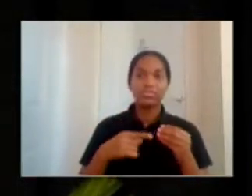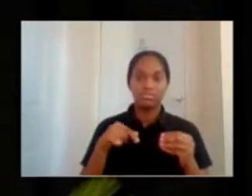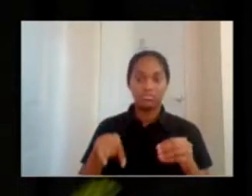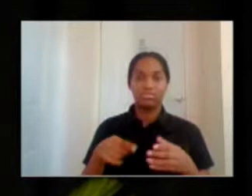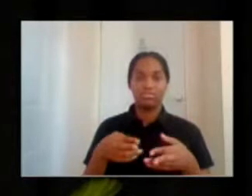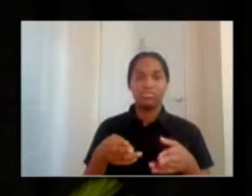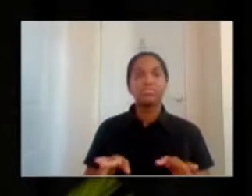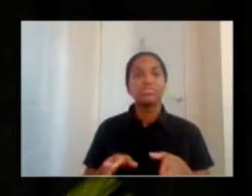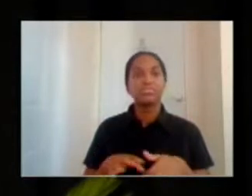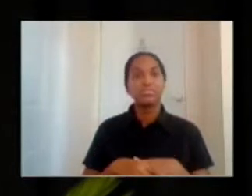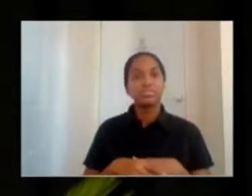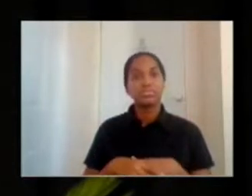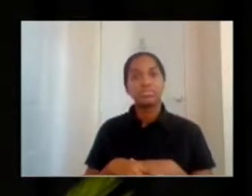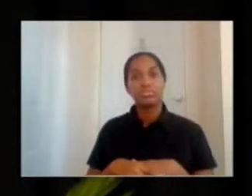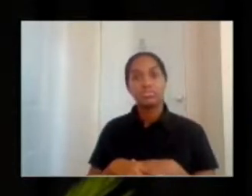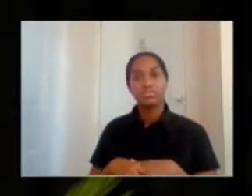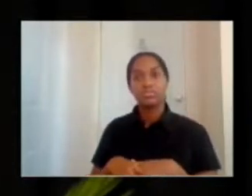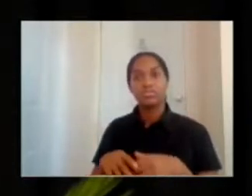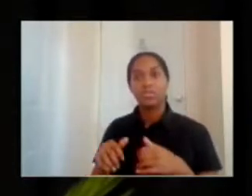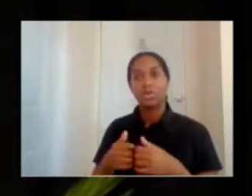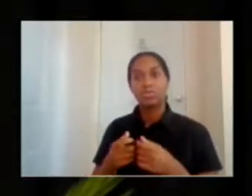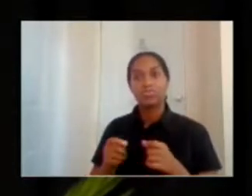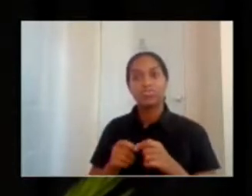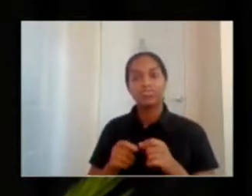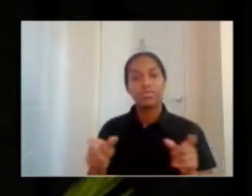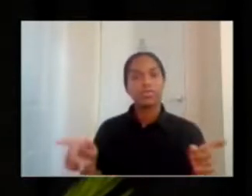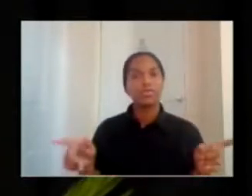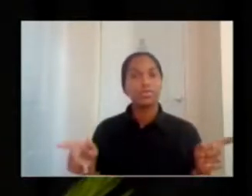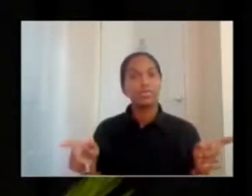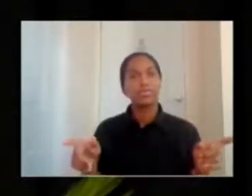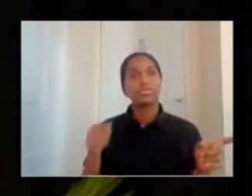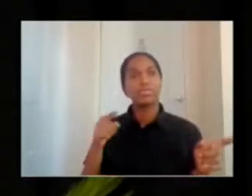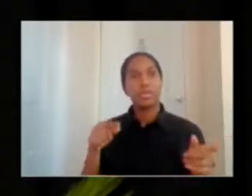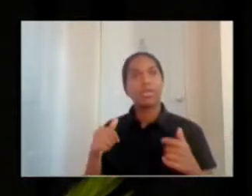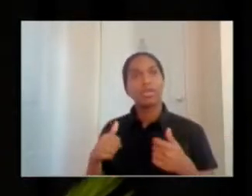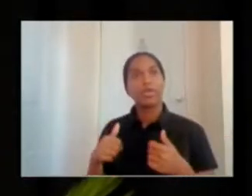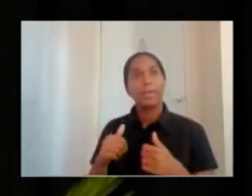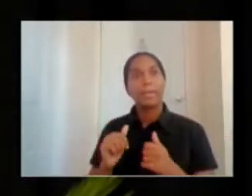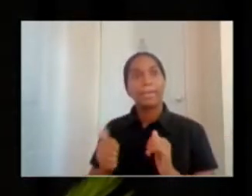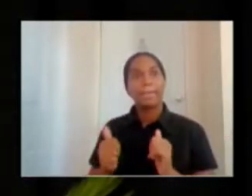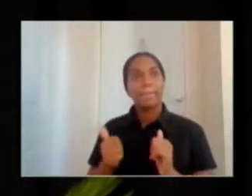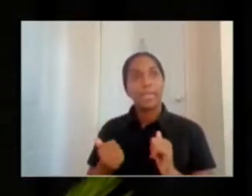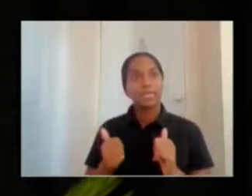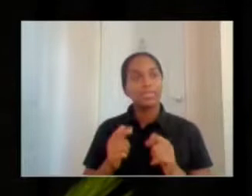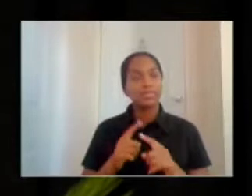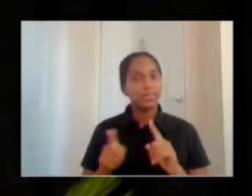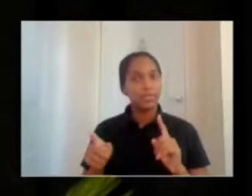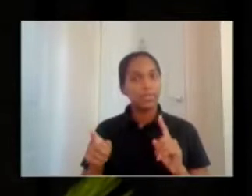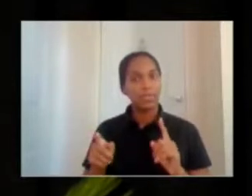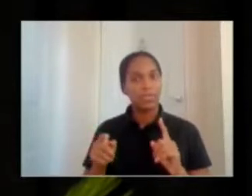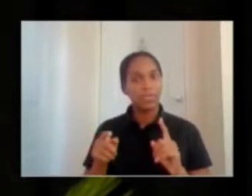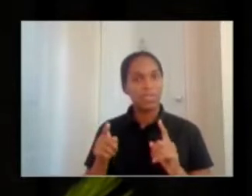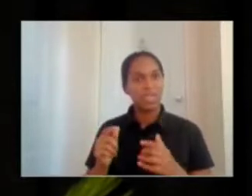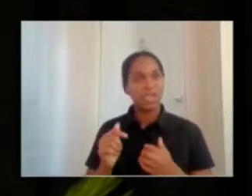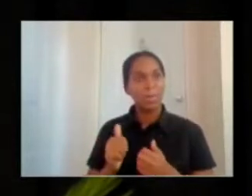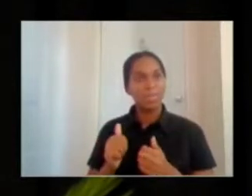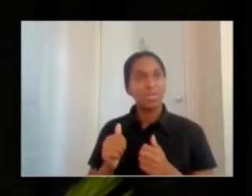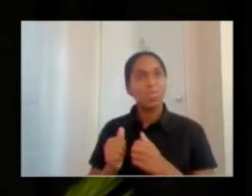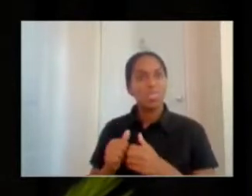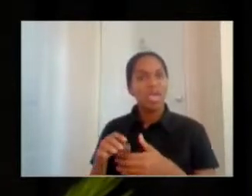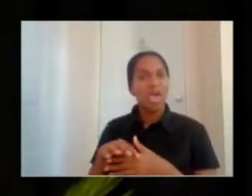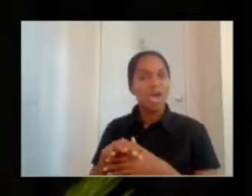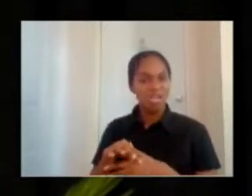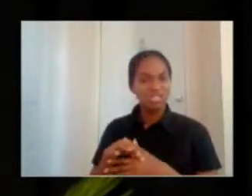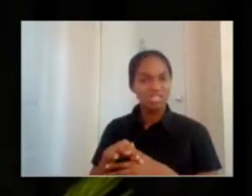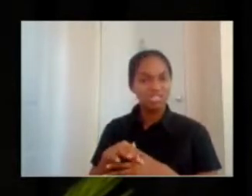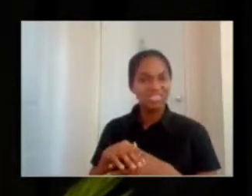how broadcasters are traditional competitors, but compete on content.